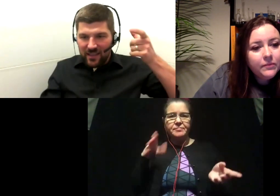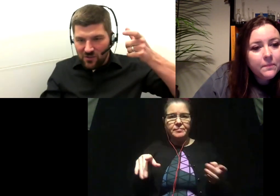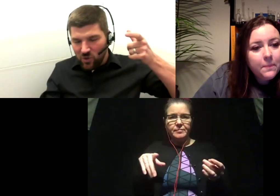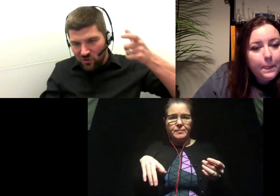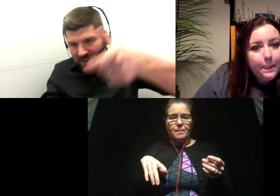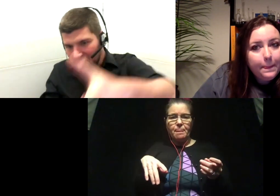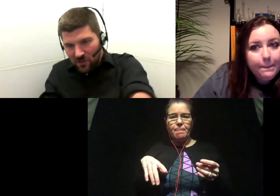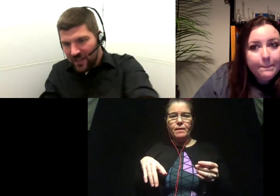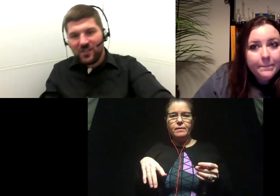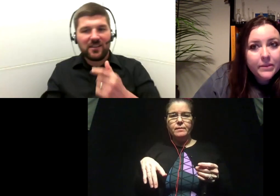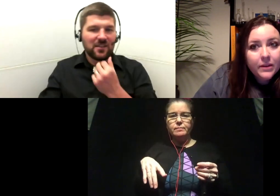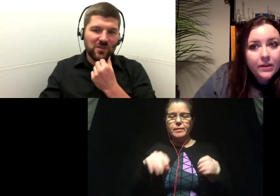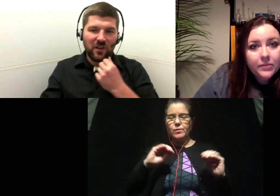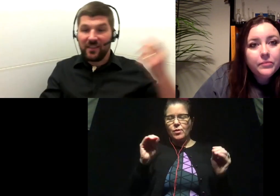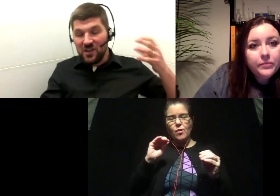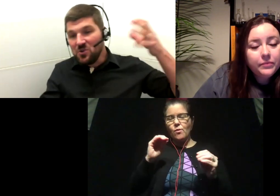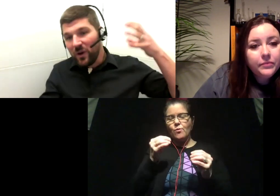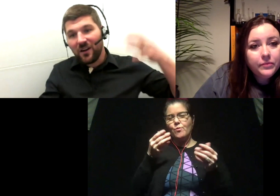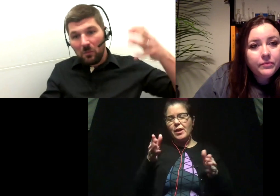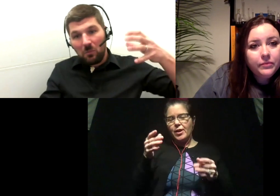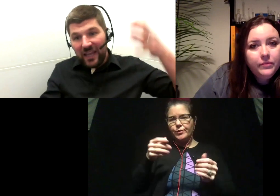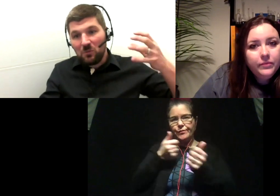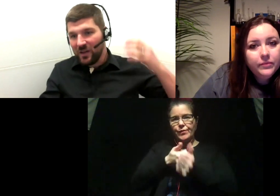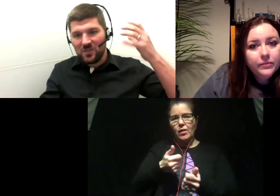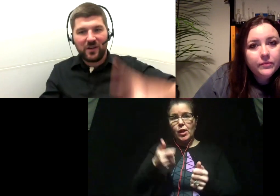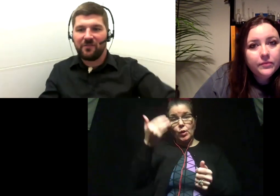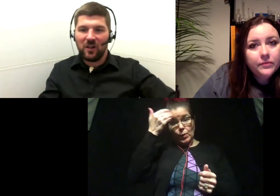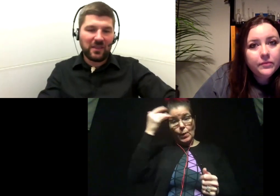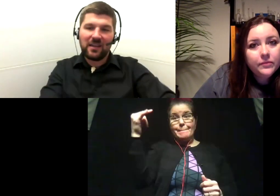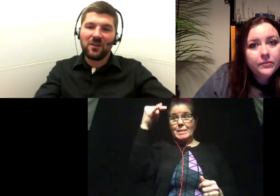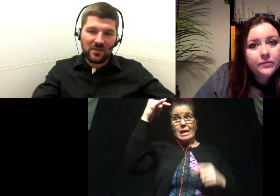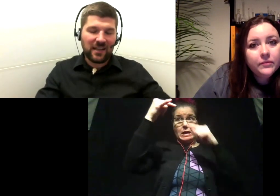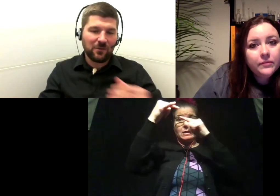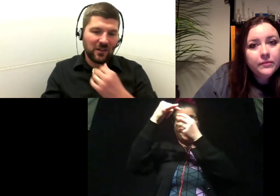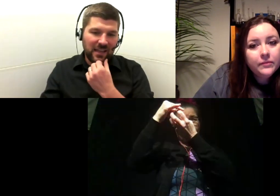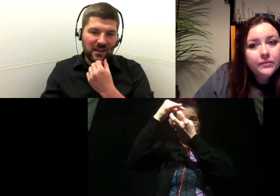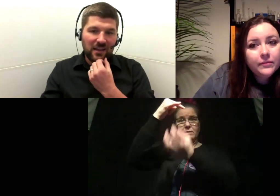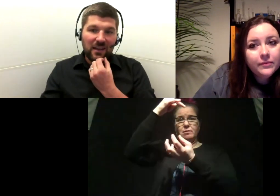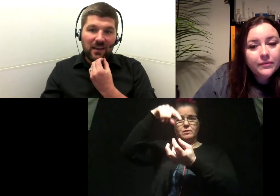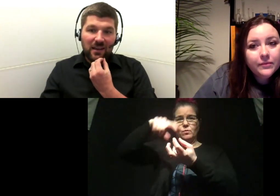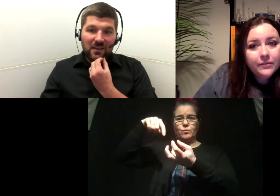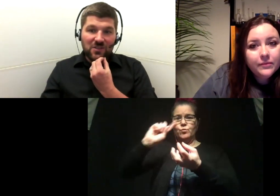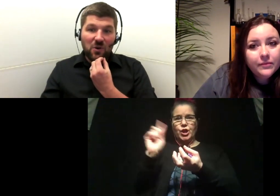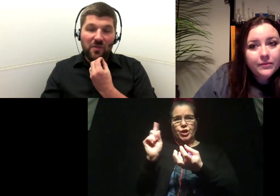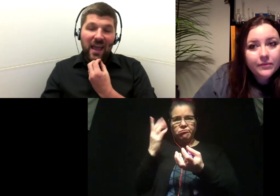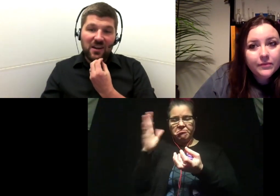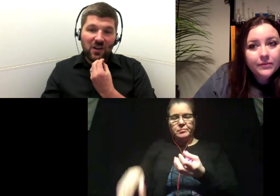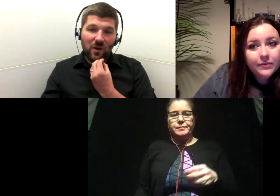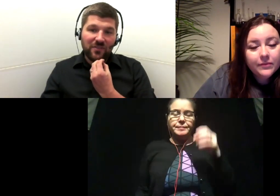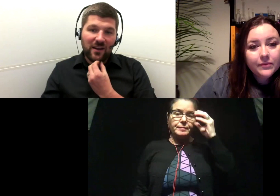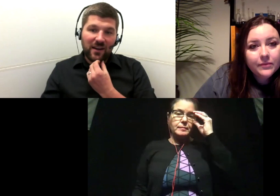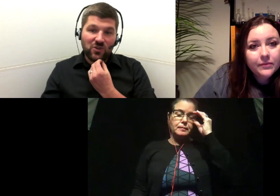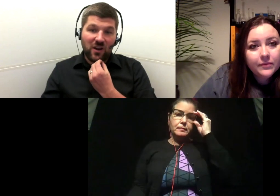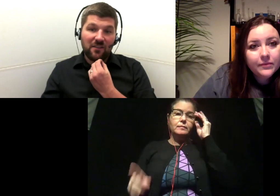like were tracking the location as it was falling. They knew where the plane was when it fell, but they didn't know exactly where it landed. So they had to